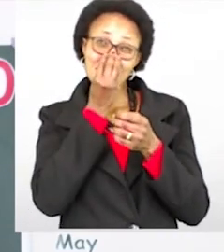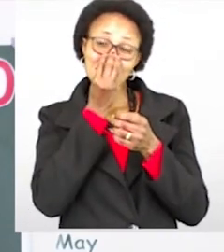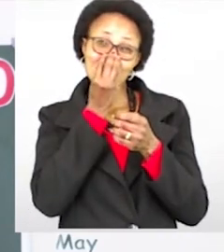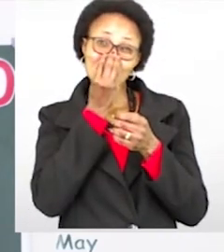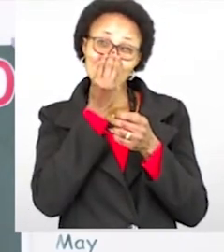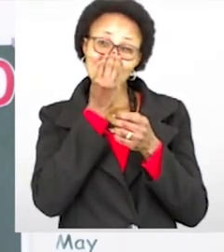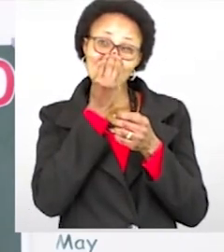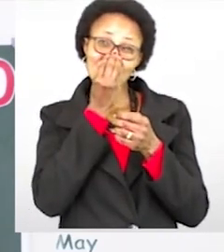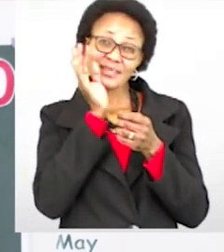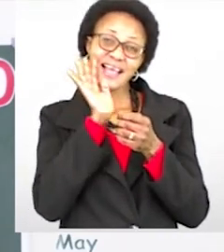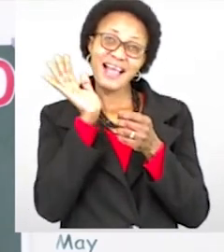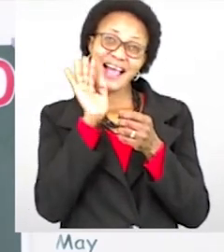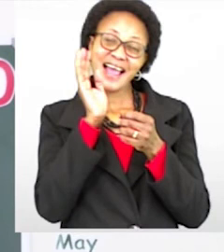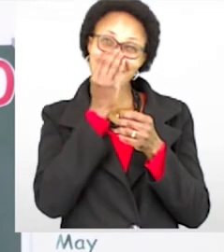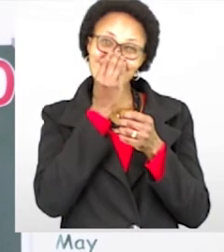Hello, Zoe.